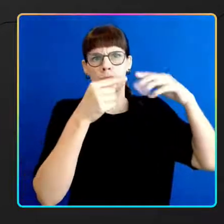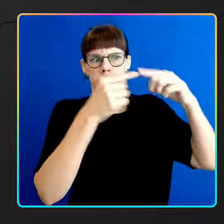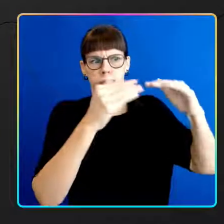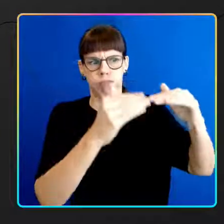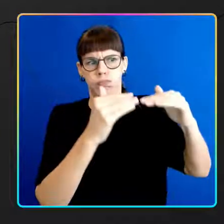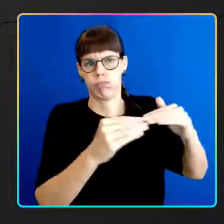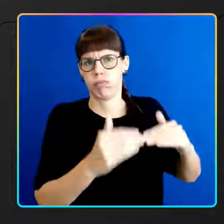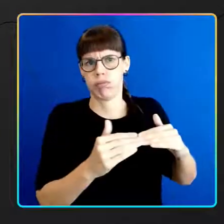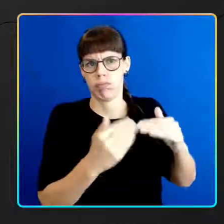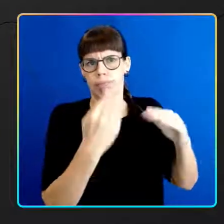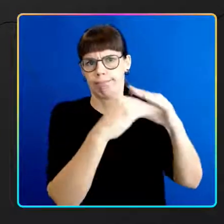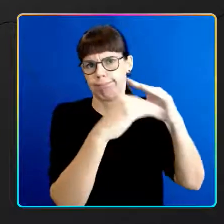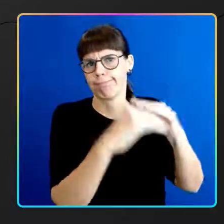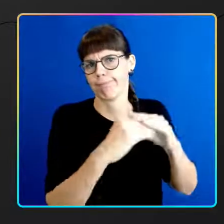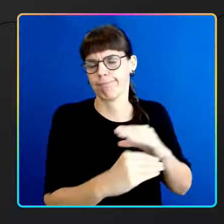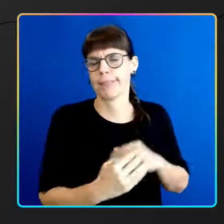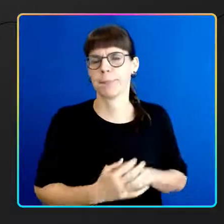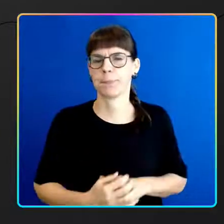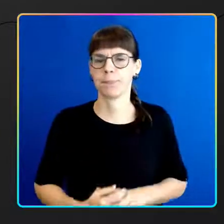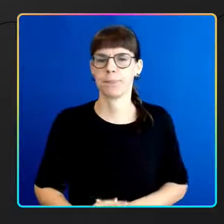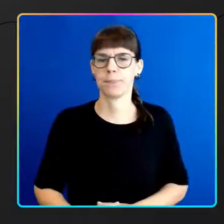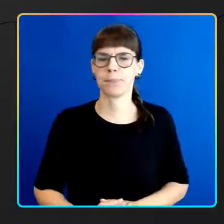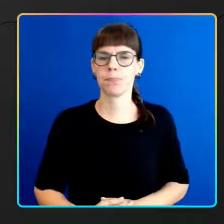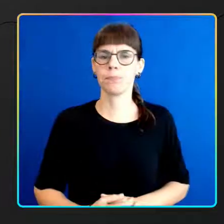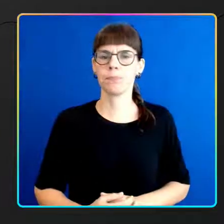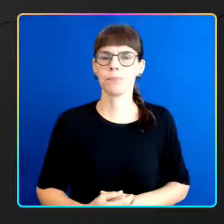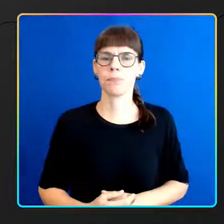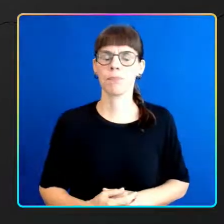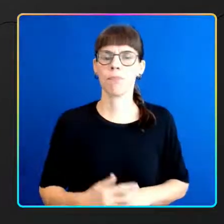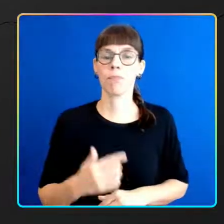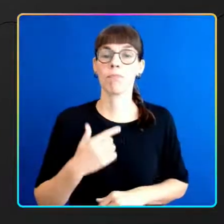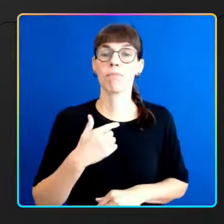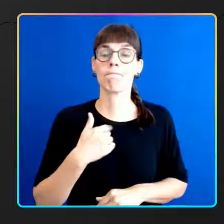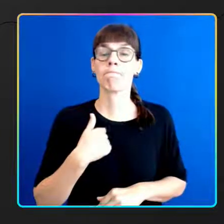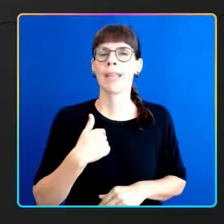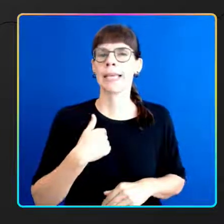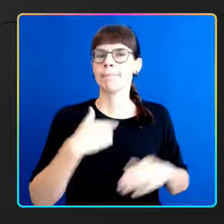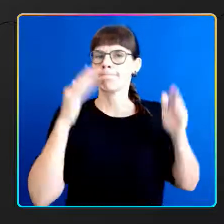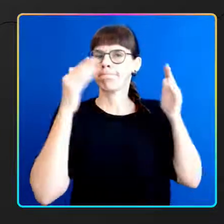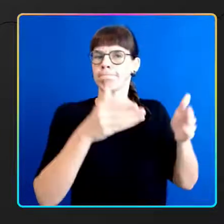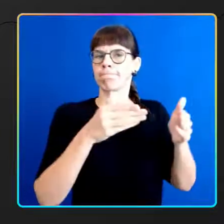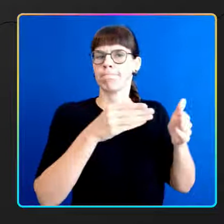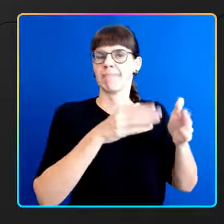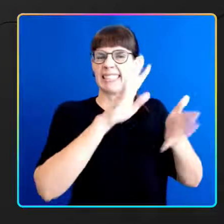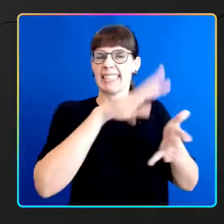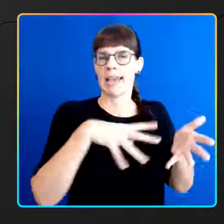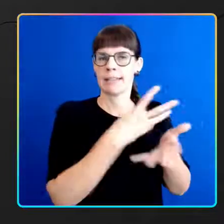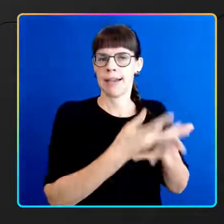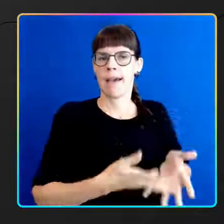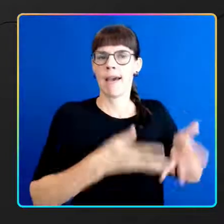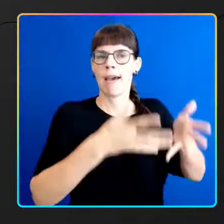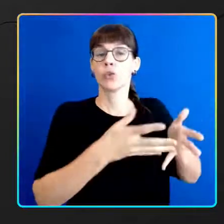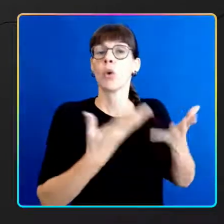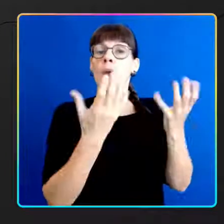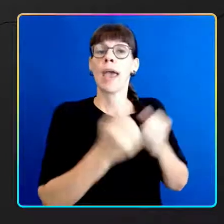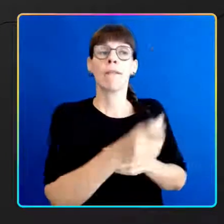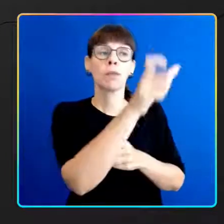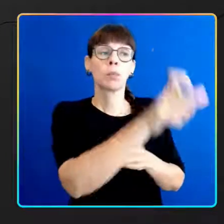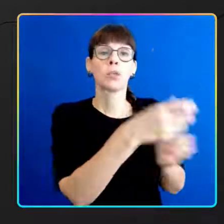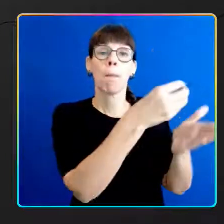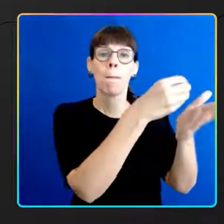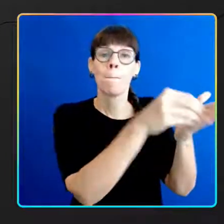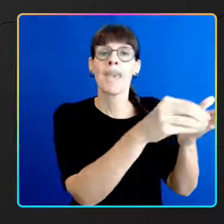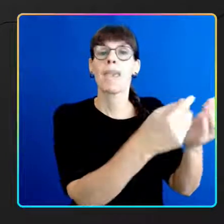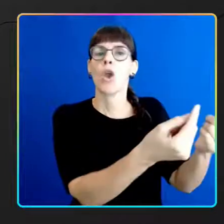then after that, because I'm in the data part, so I work with a customer that they have huge amount of data